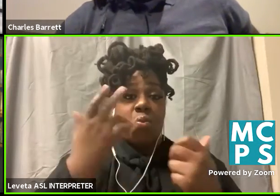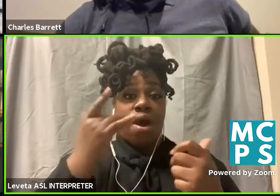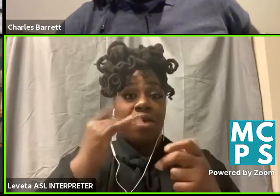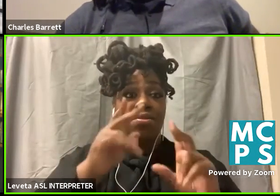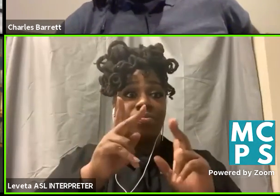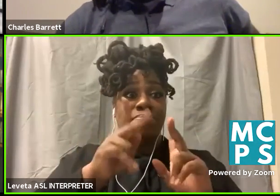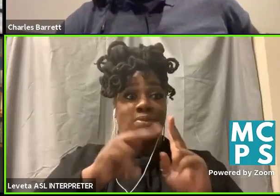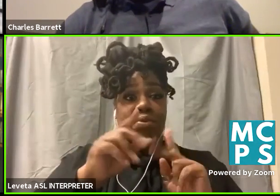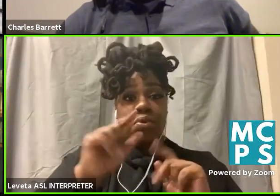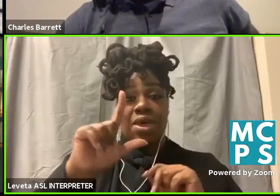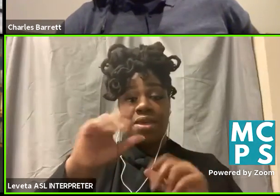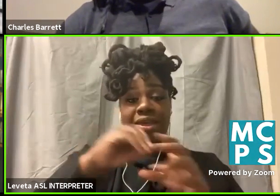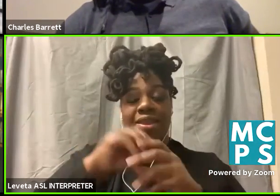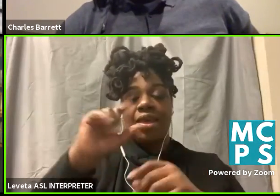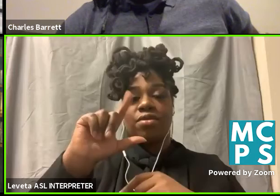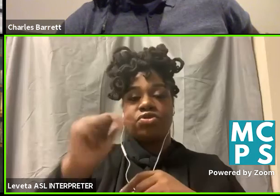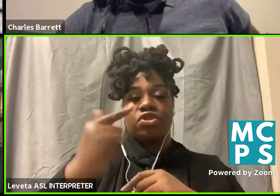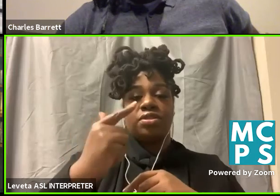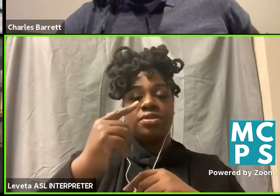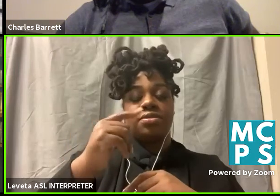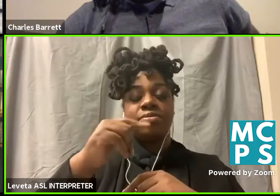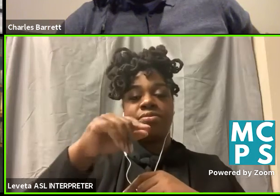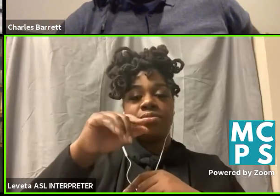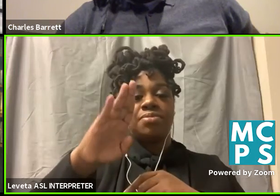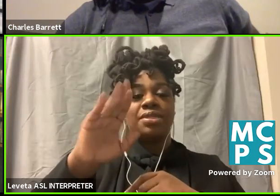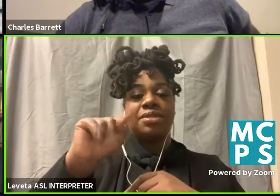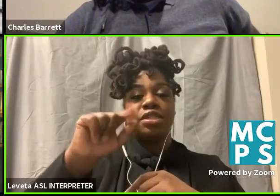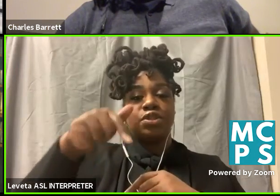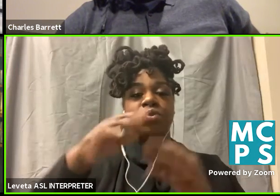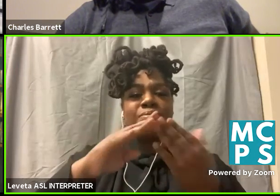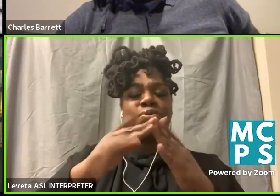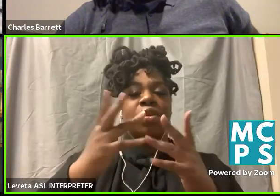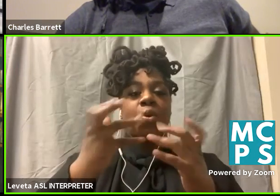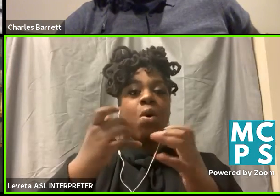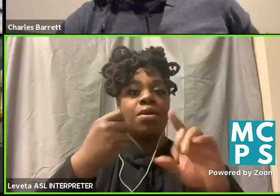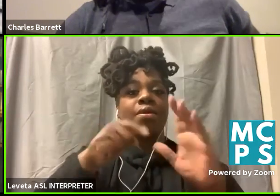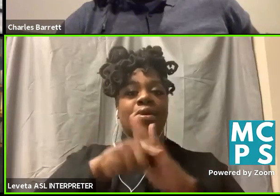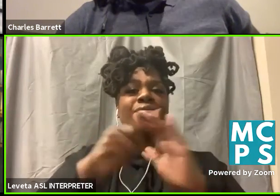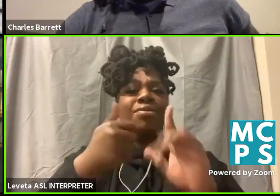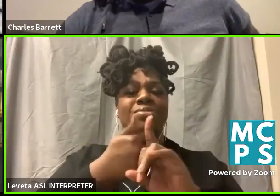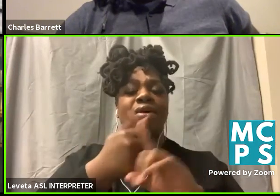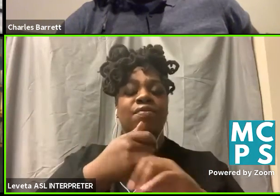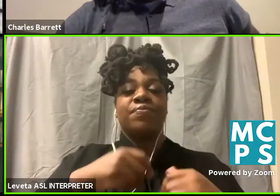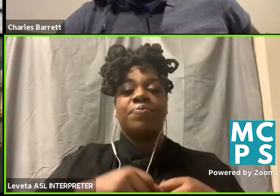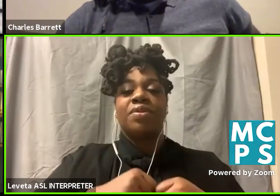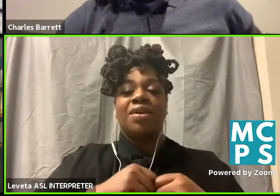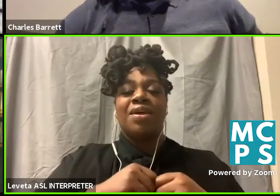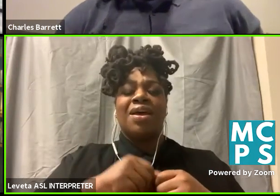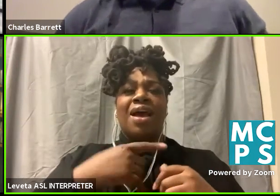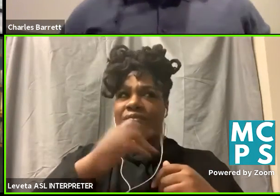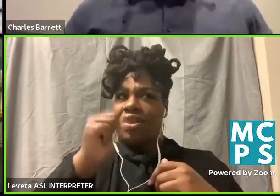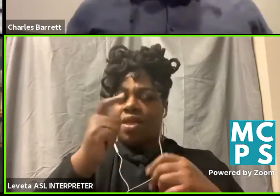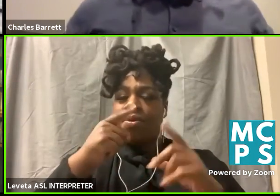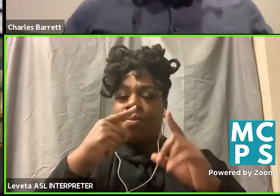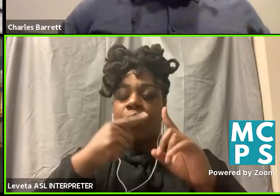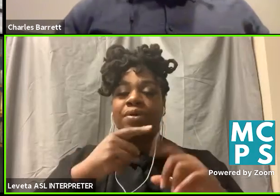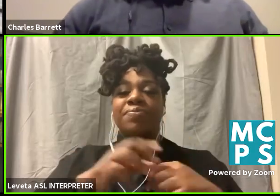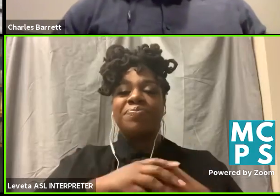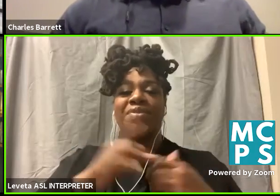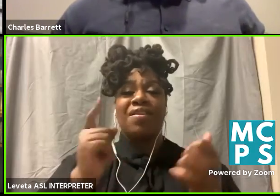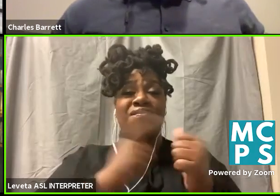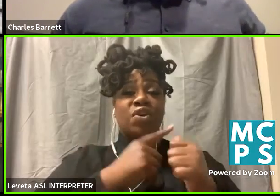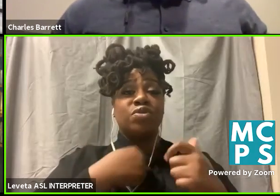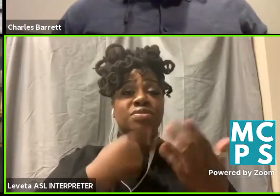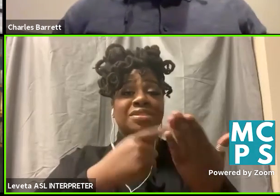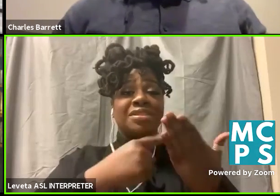me bring up another piece, because this is something that I first learned about this a few years ago, and I know they